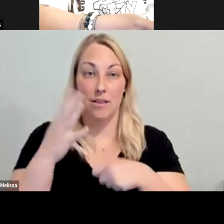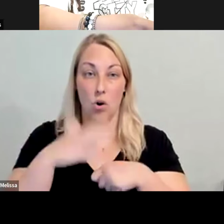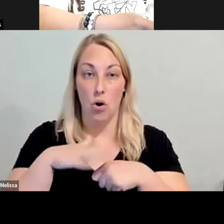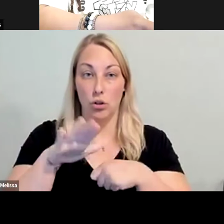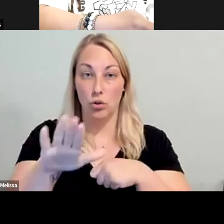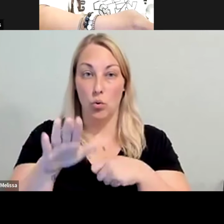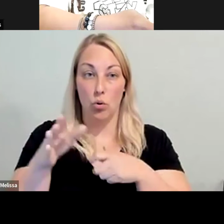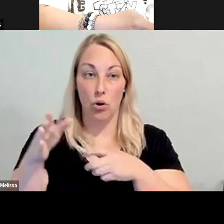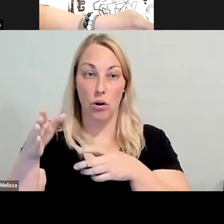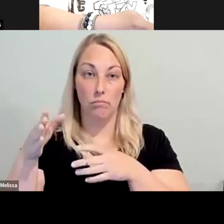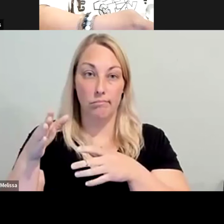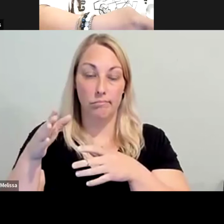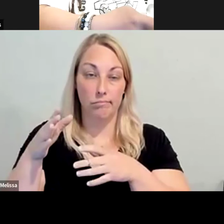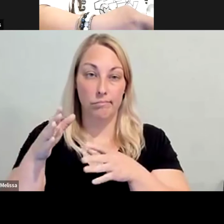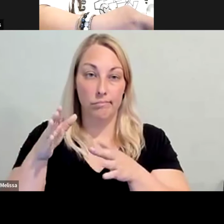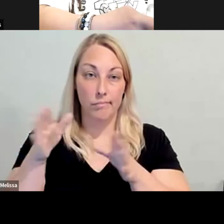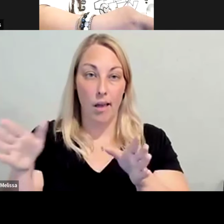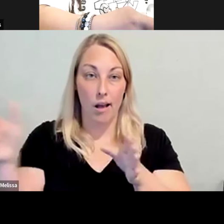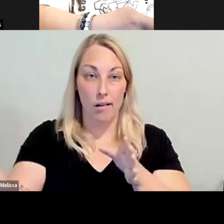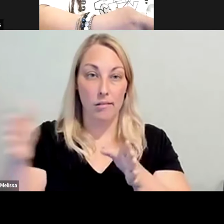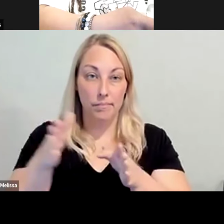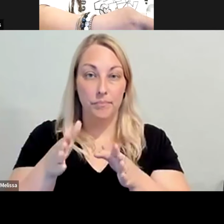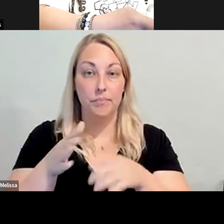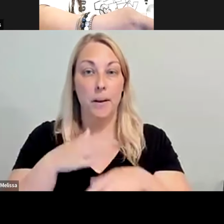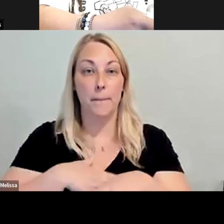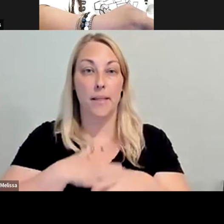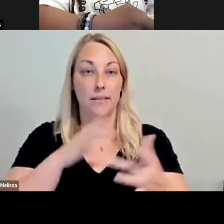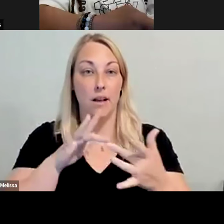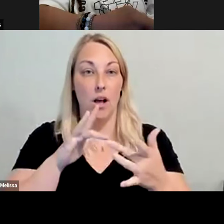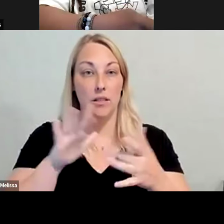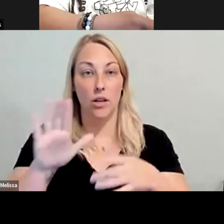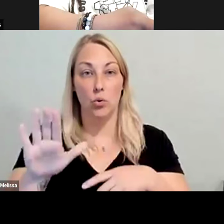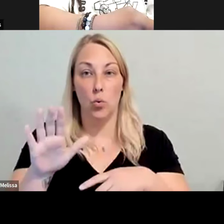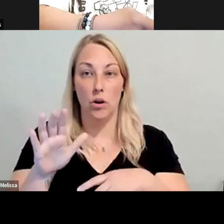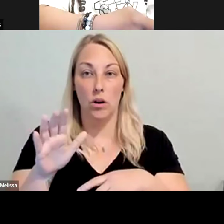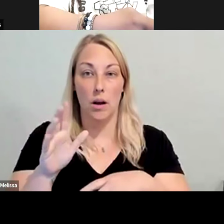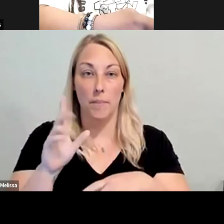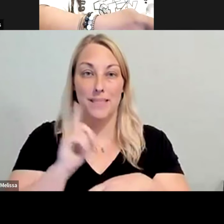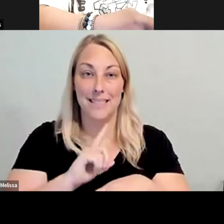contact your ANC single member district commissioner.